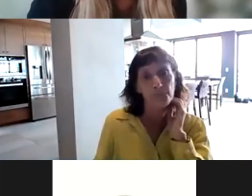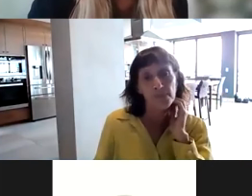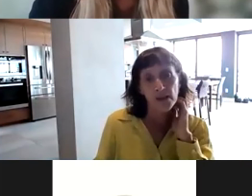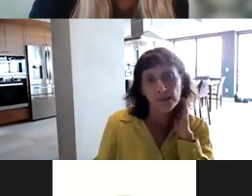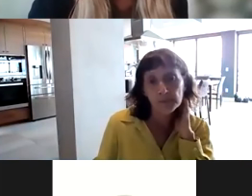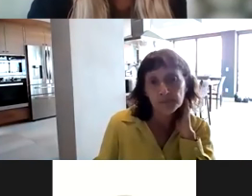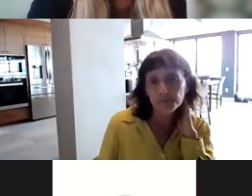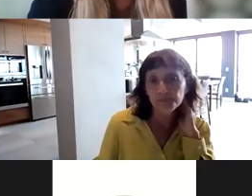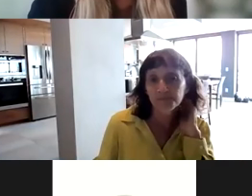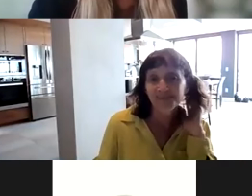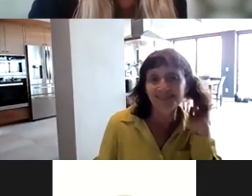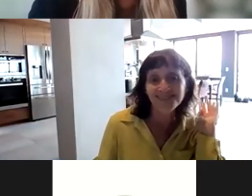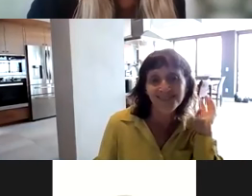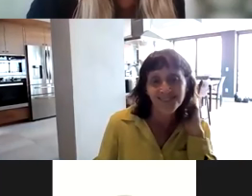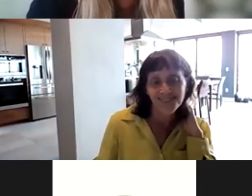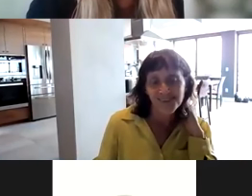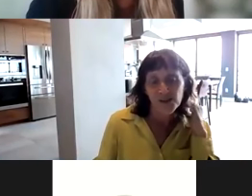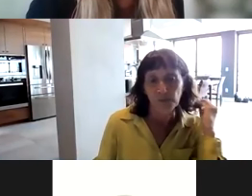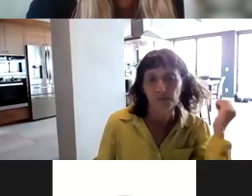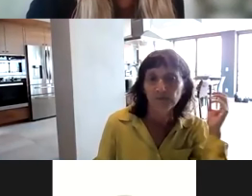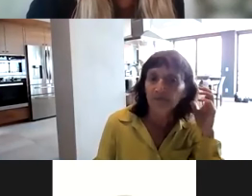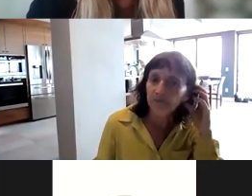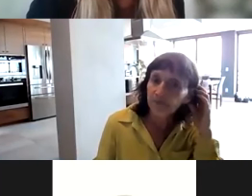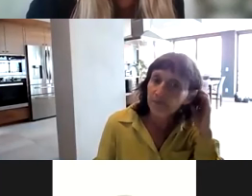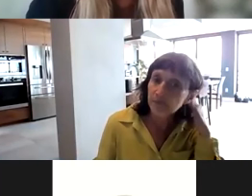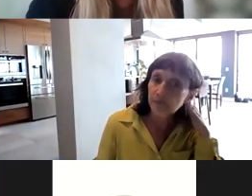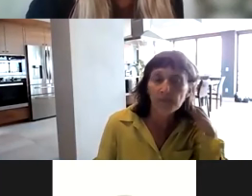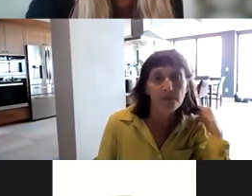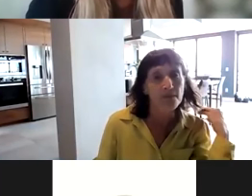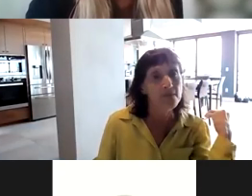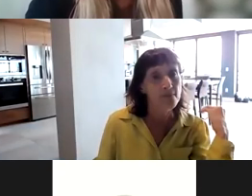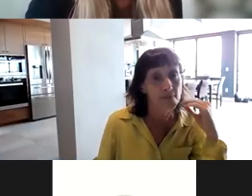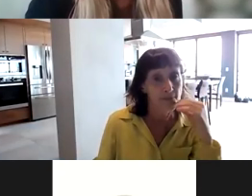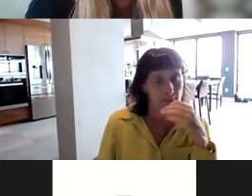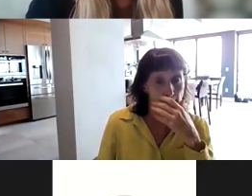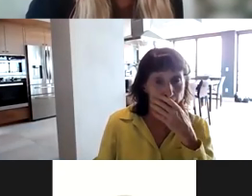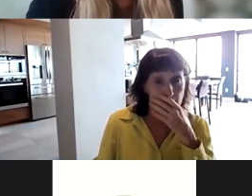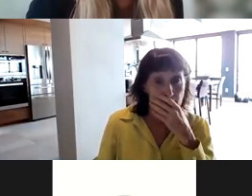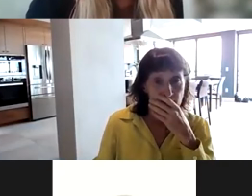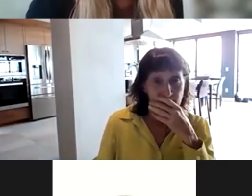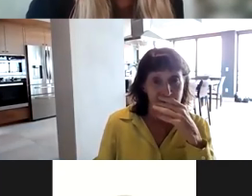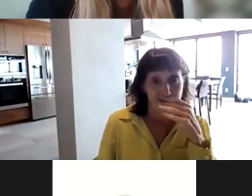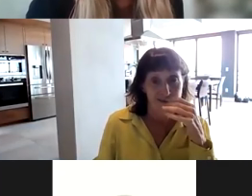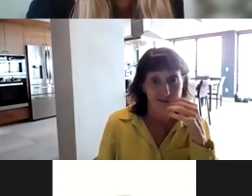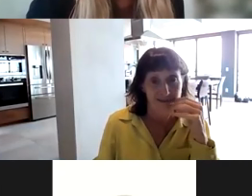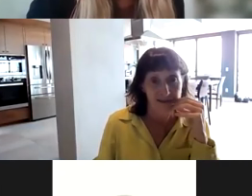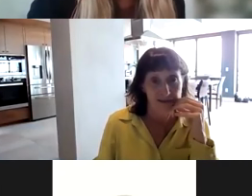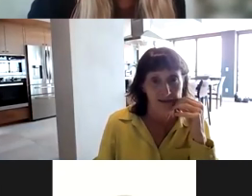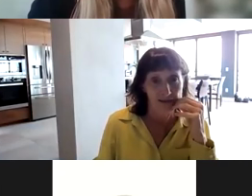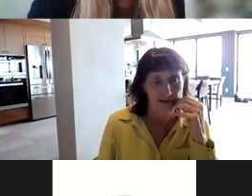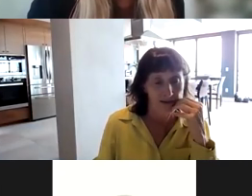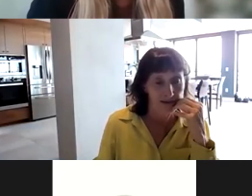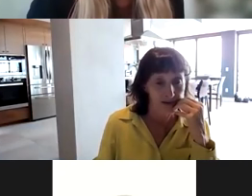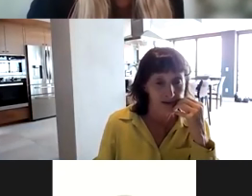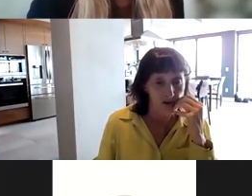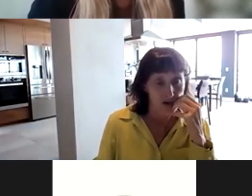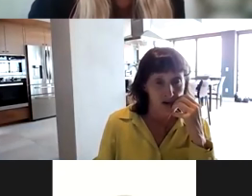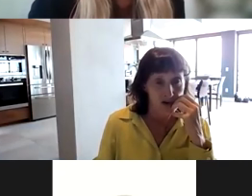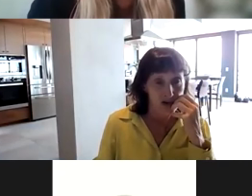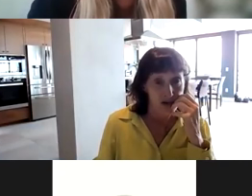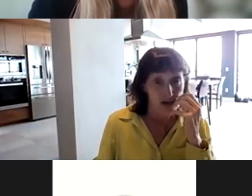just because of time is so limited. So I loved how, Diana, you mentioned that trauma-informed is a culture,